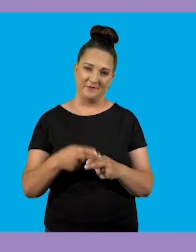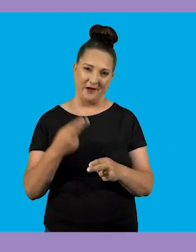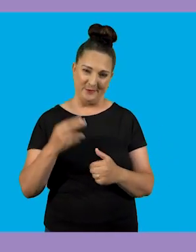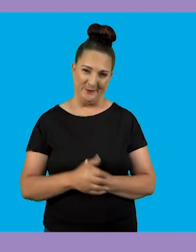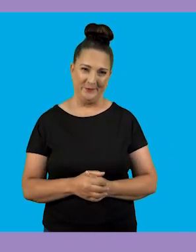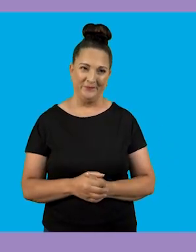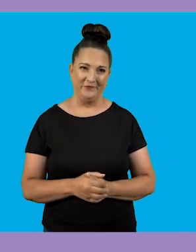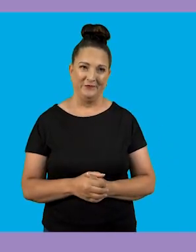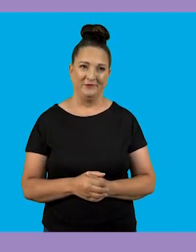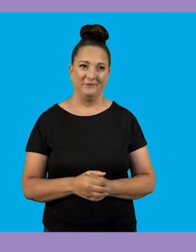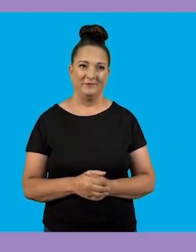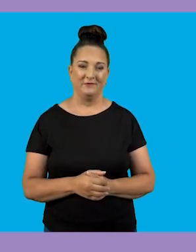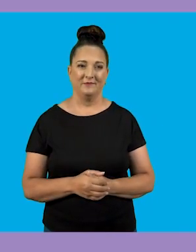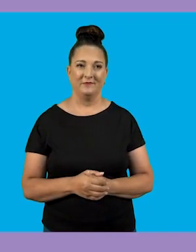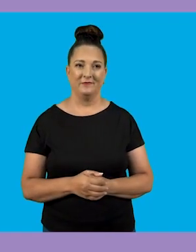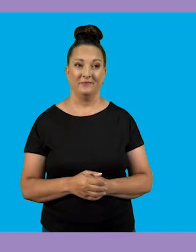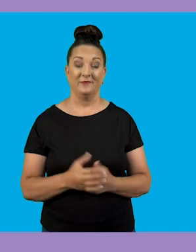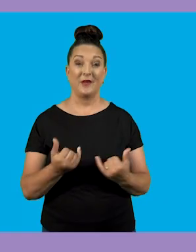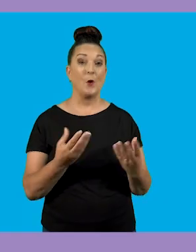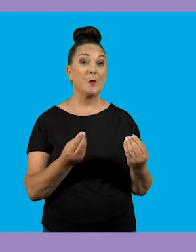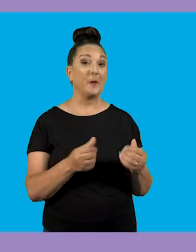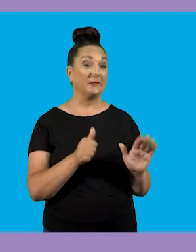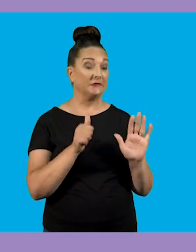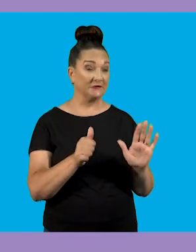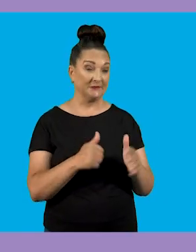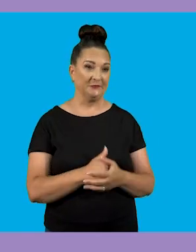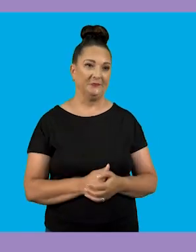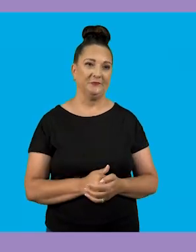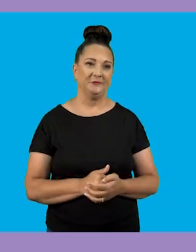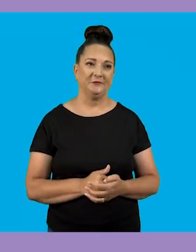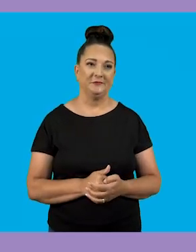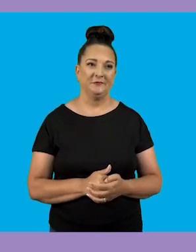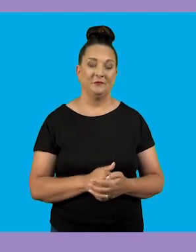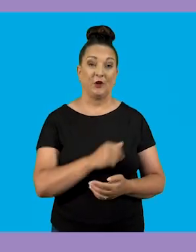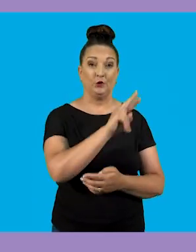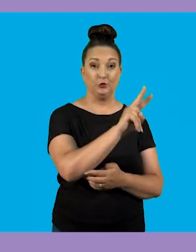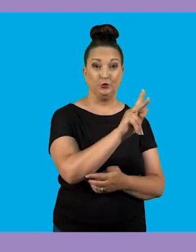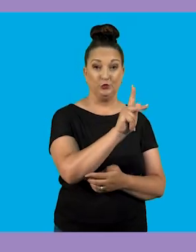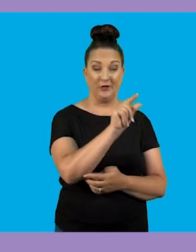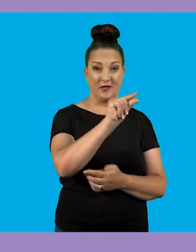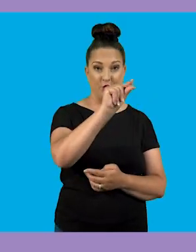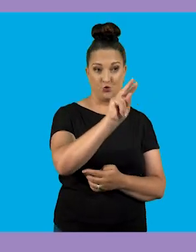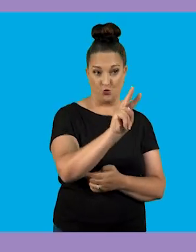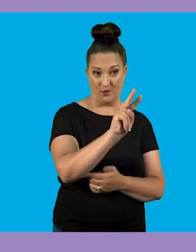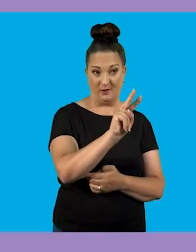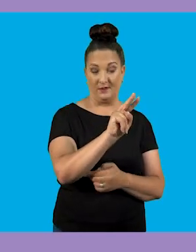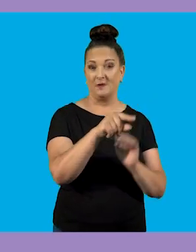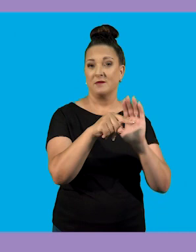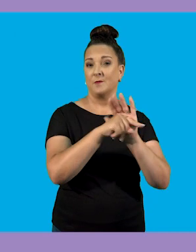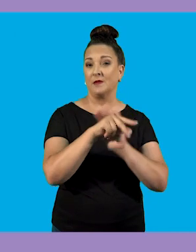final answer. Let's look at number 6 there. So we have there 2k